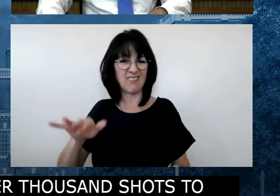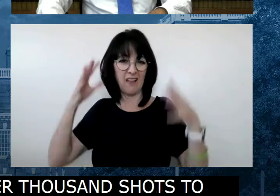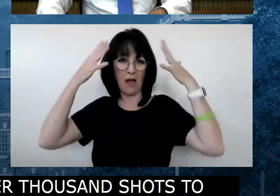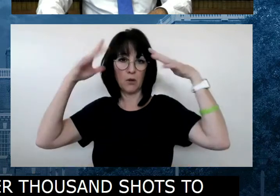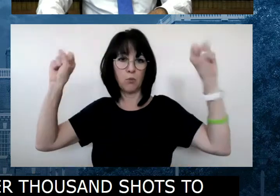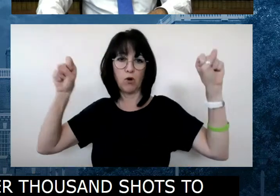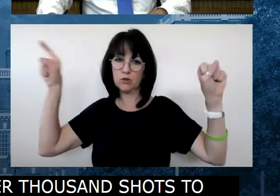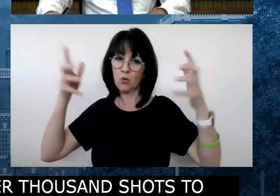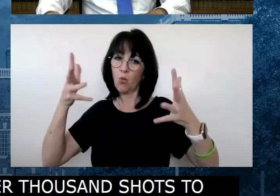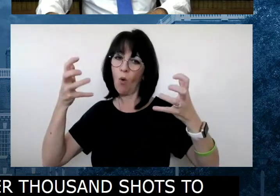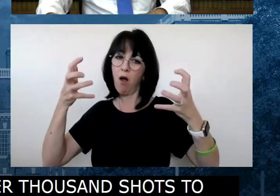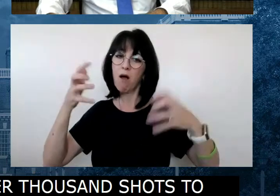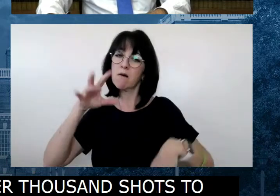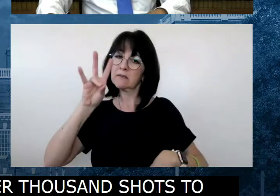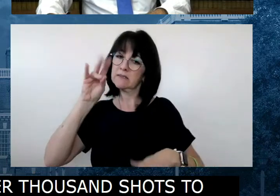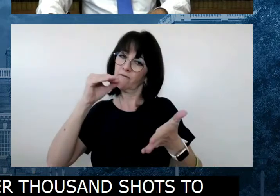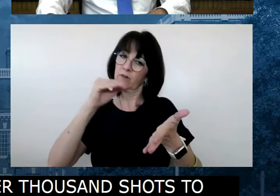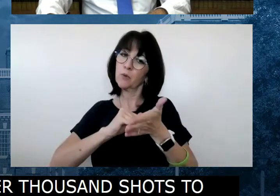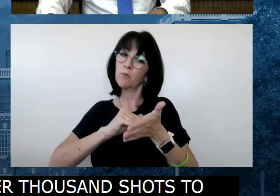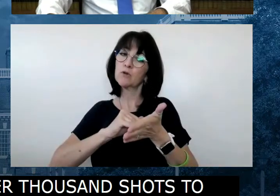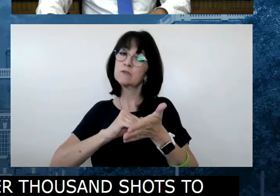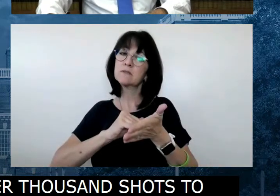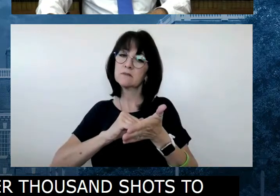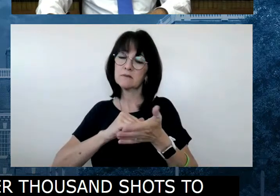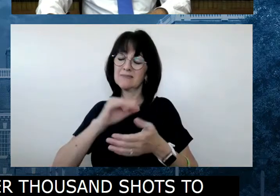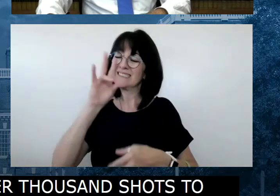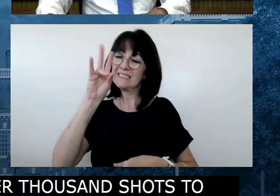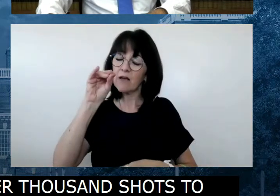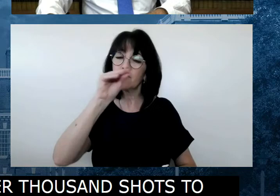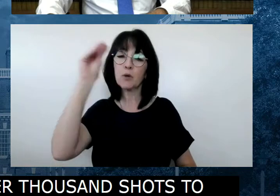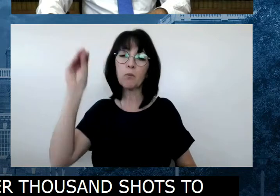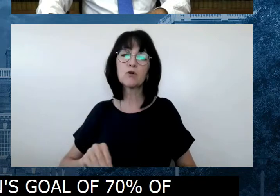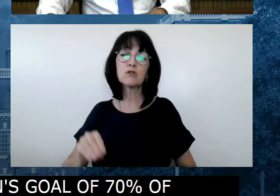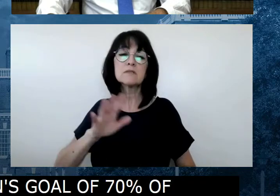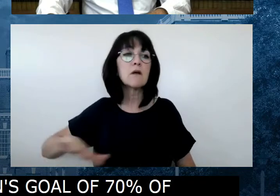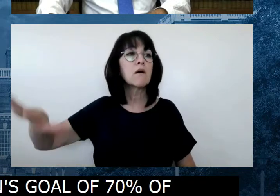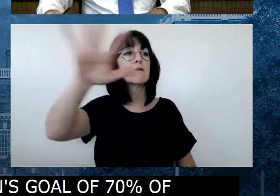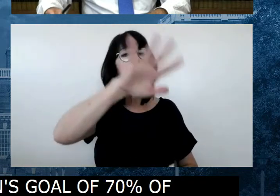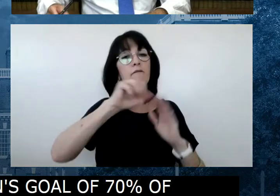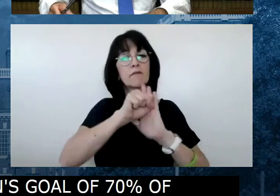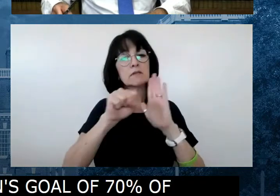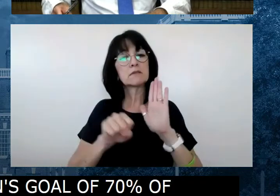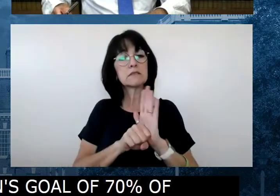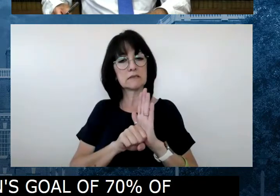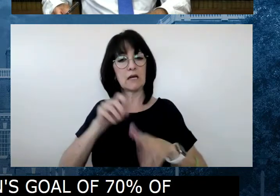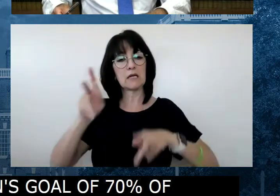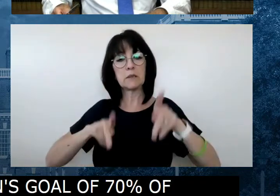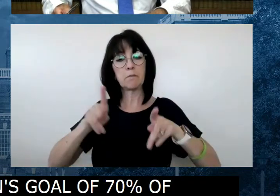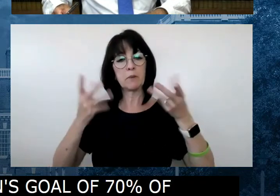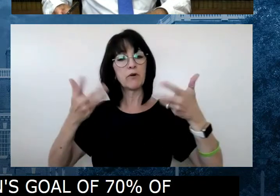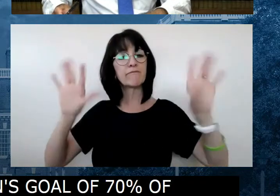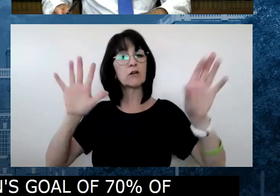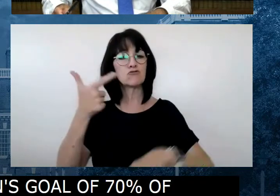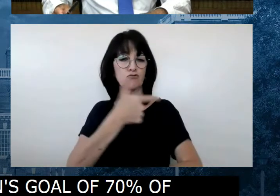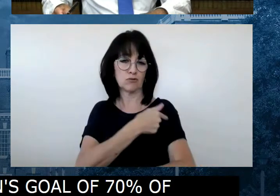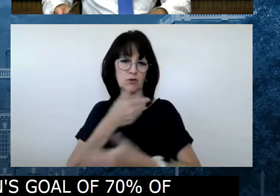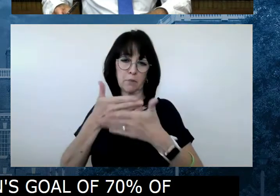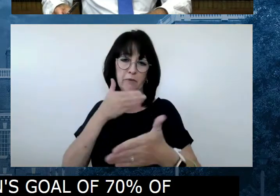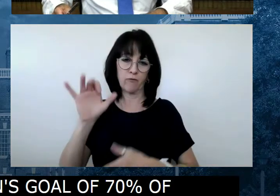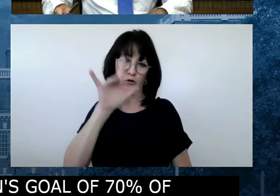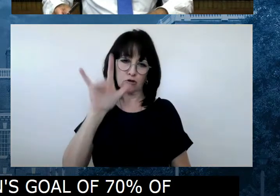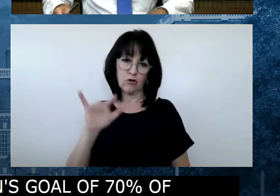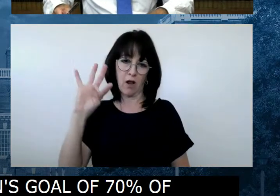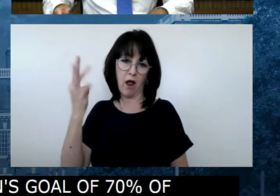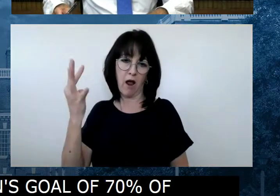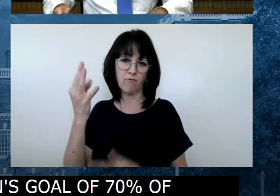July 4th, so we can celebrate Independence Day more independently than certainly the last 15 months. And of course,